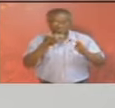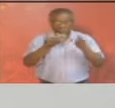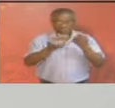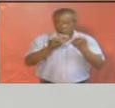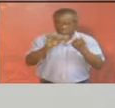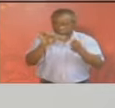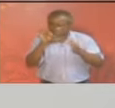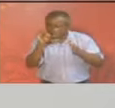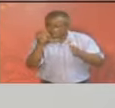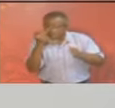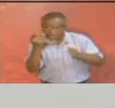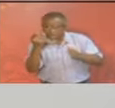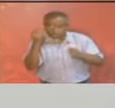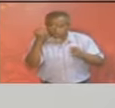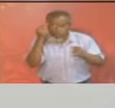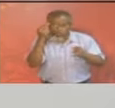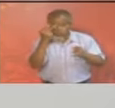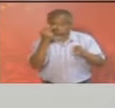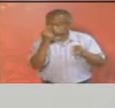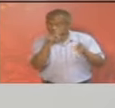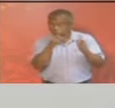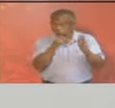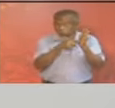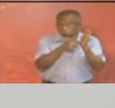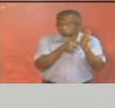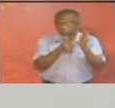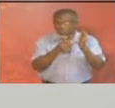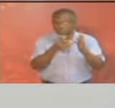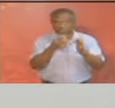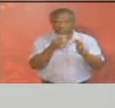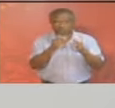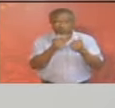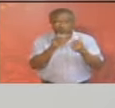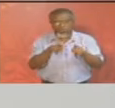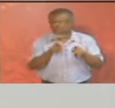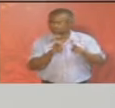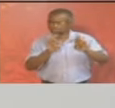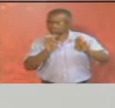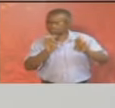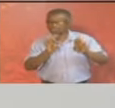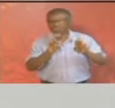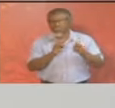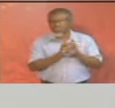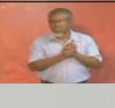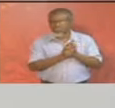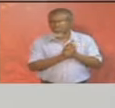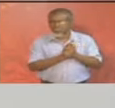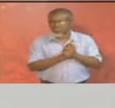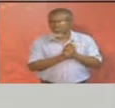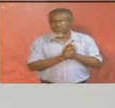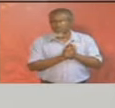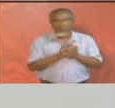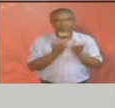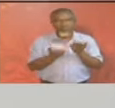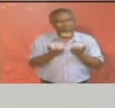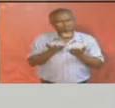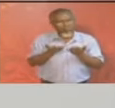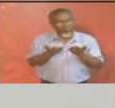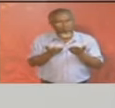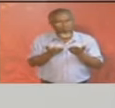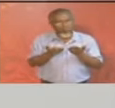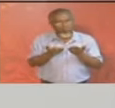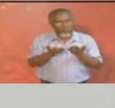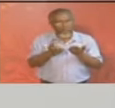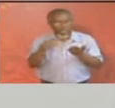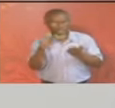in the areas that you spoke about, but across the board. What we have seen, and Dr. St. Bernard has spoken about it, so too has the CMO,